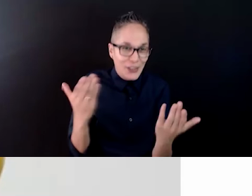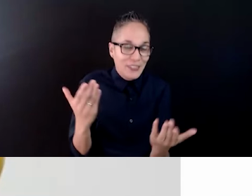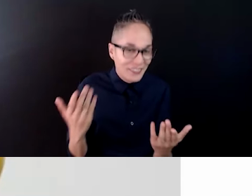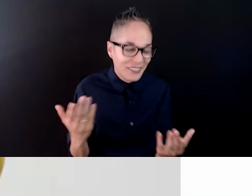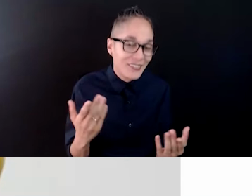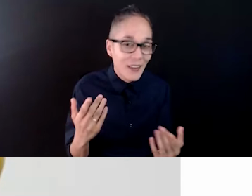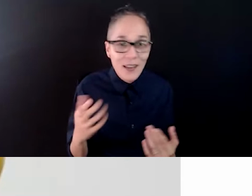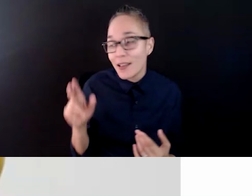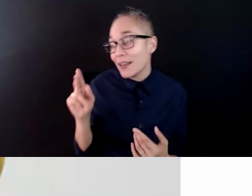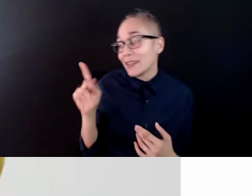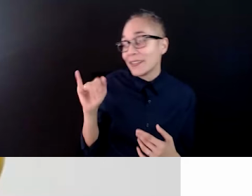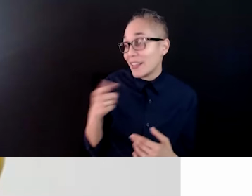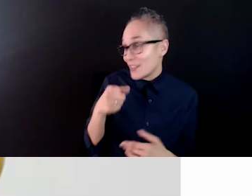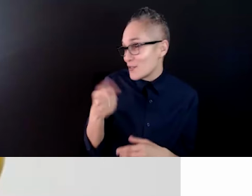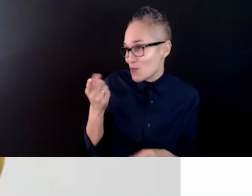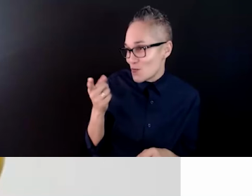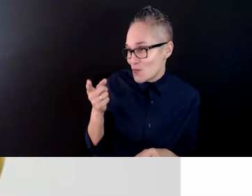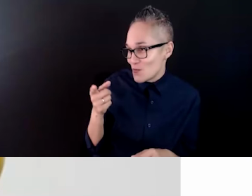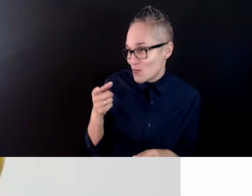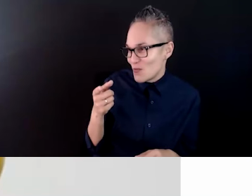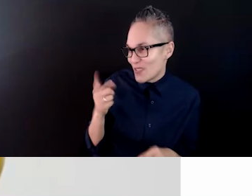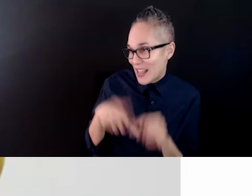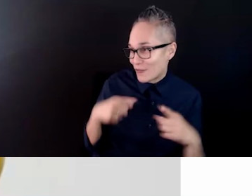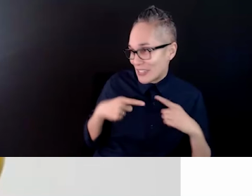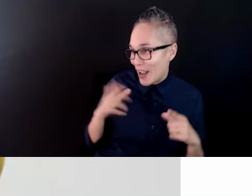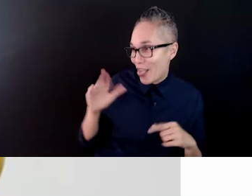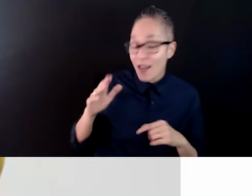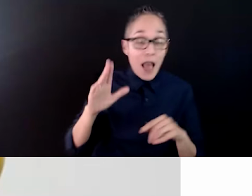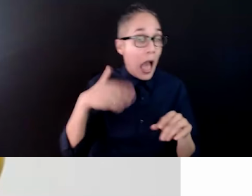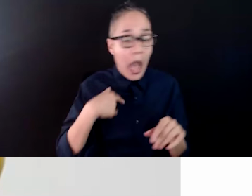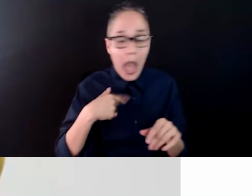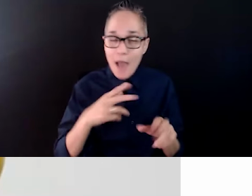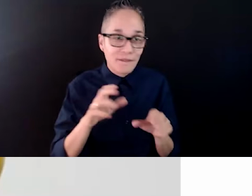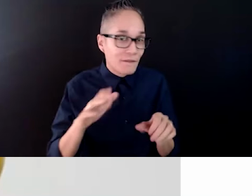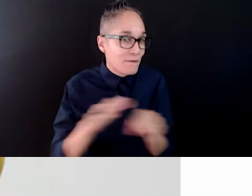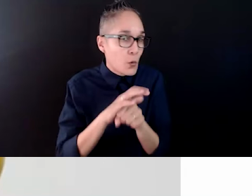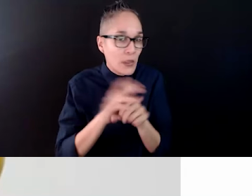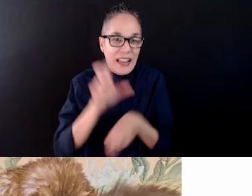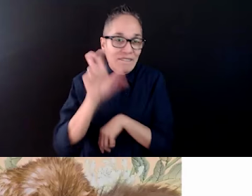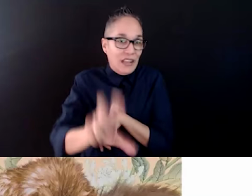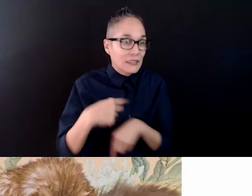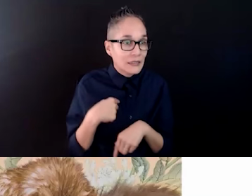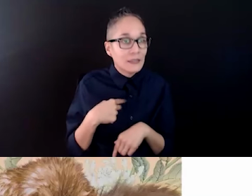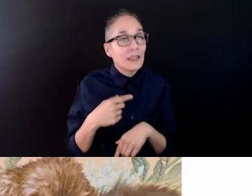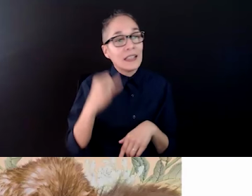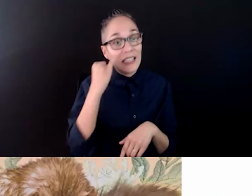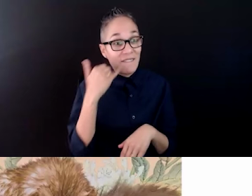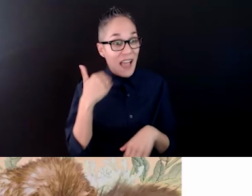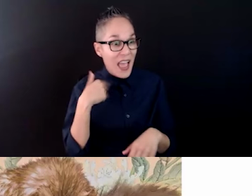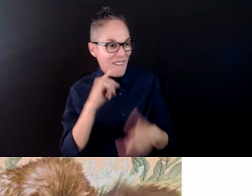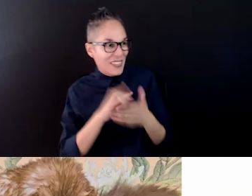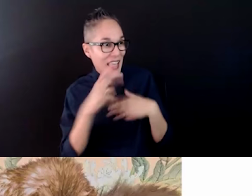You don't retire out here. Yes. I'm completely invested. And especially if I have pictures like that,